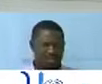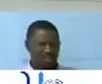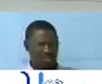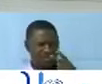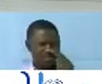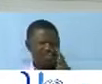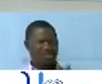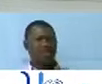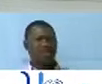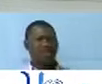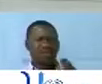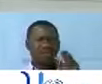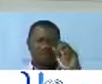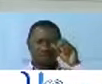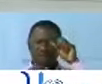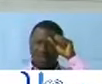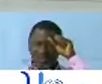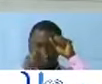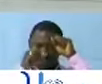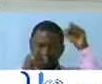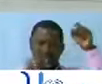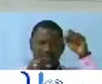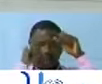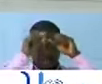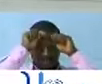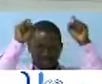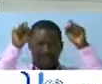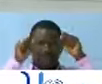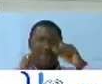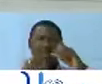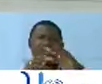I think they were state guard. Yakanada state guard la dal.